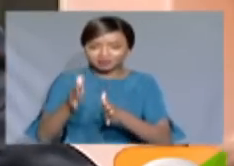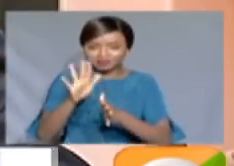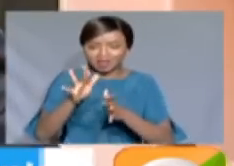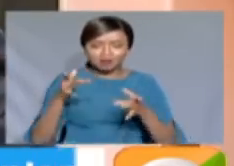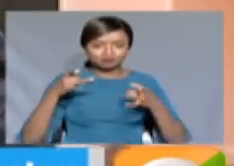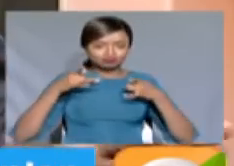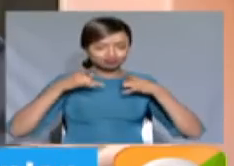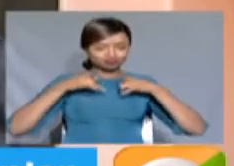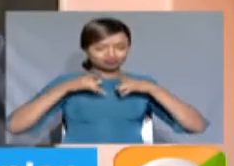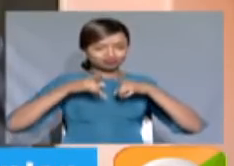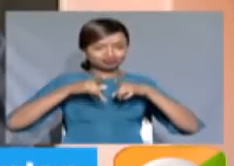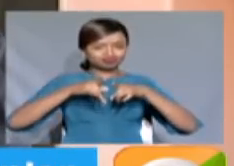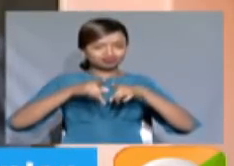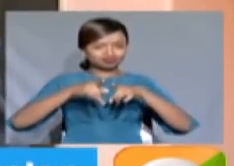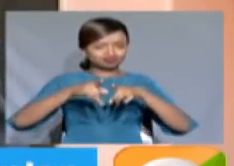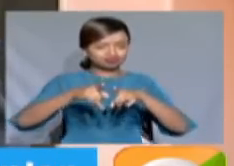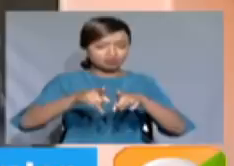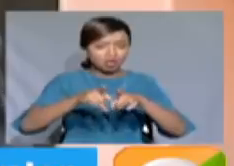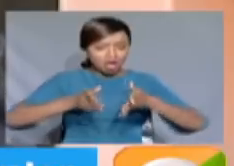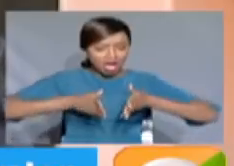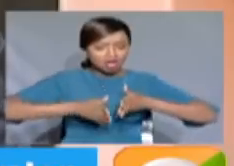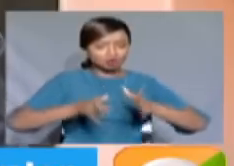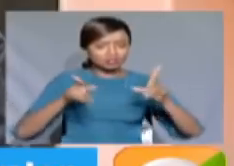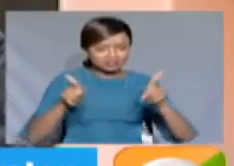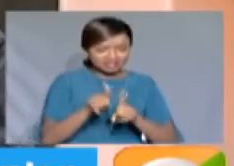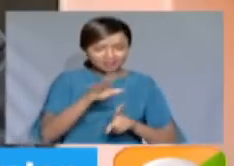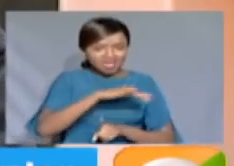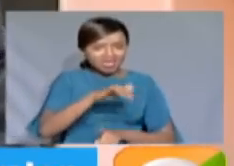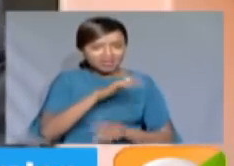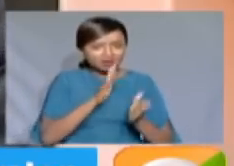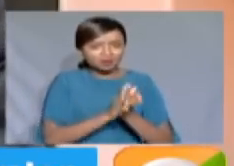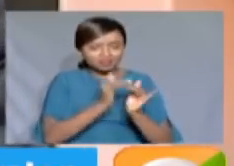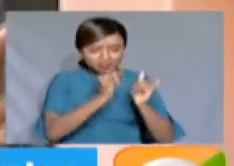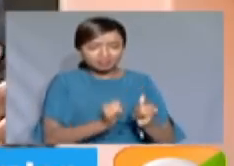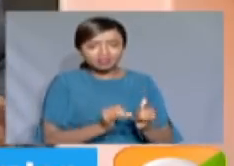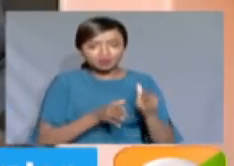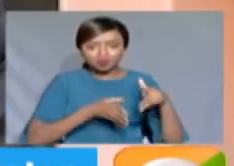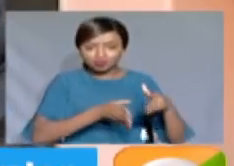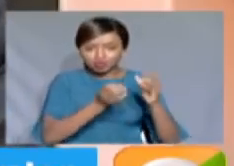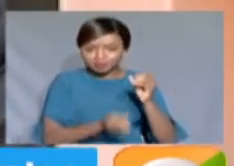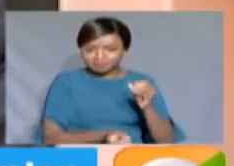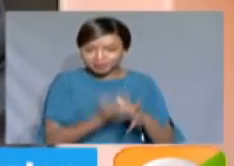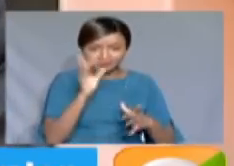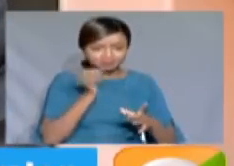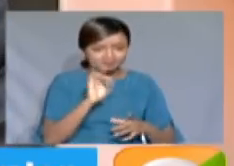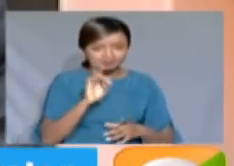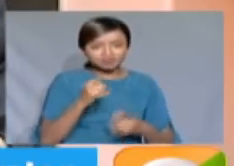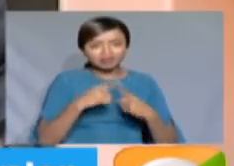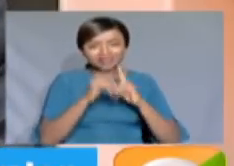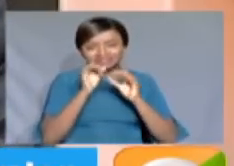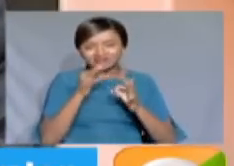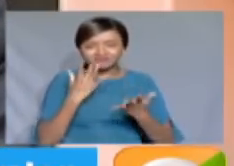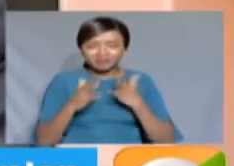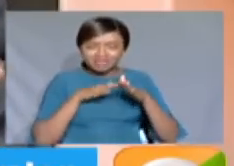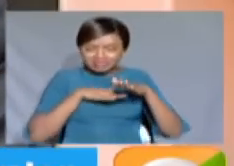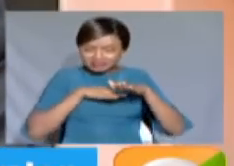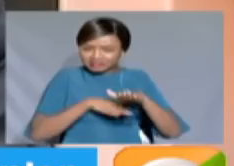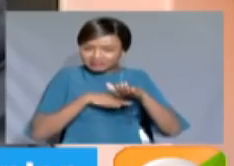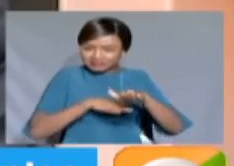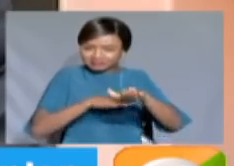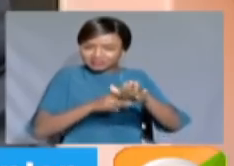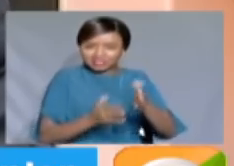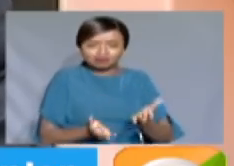road alongside that. And if you are if for any reason the traffic increases